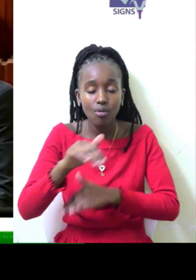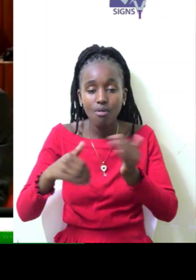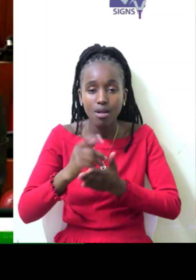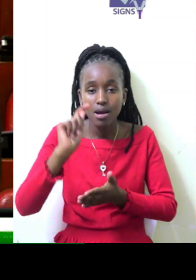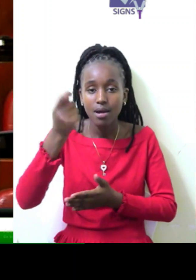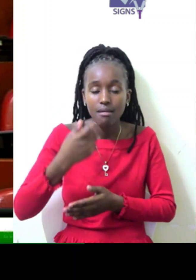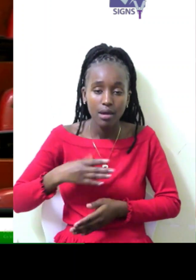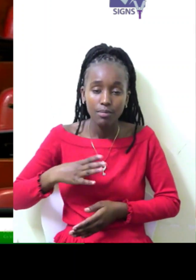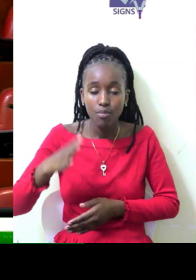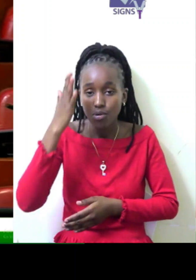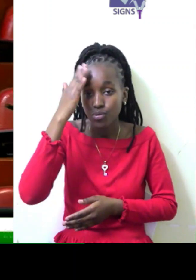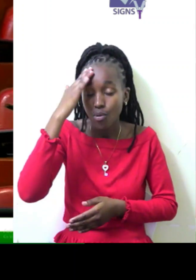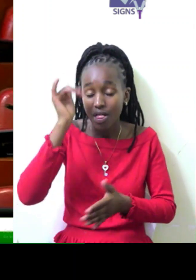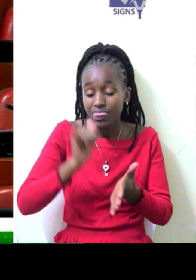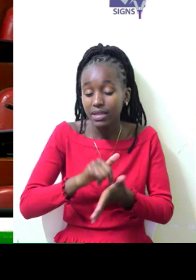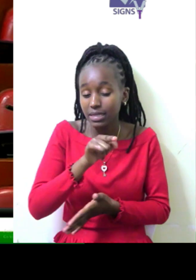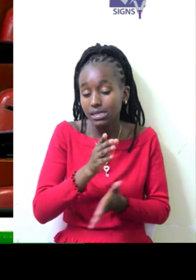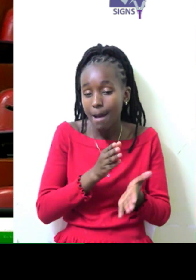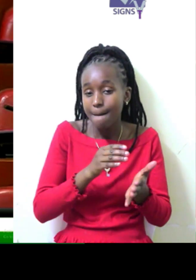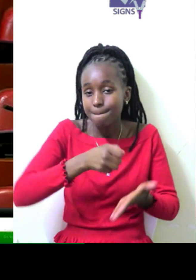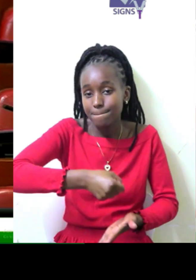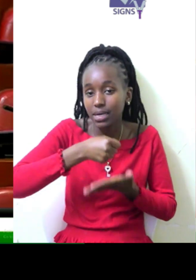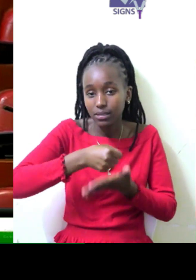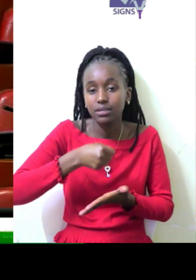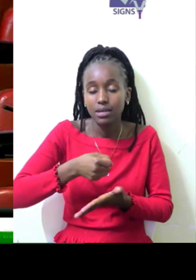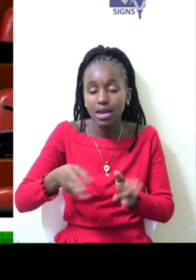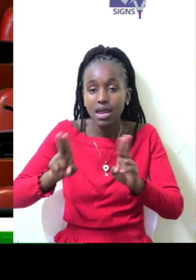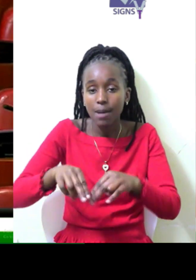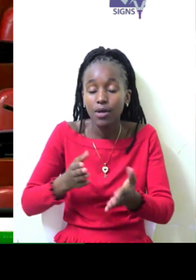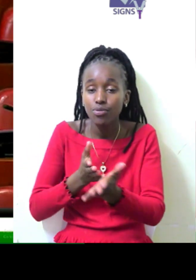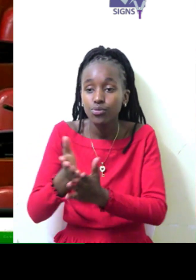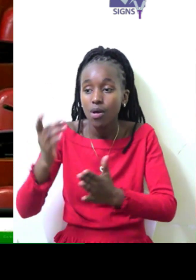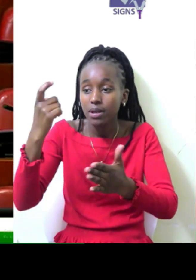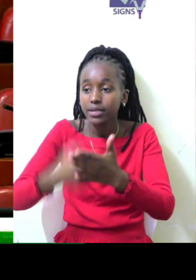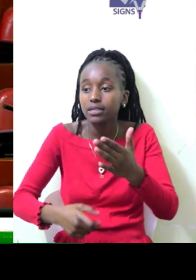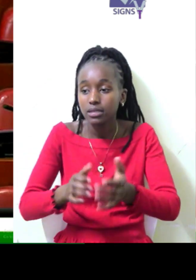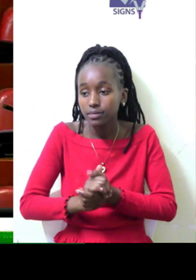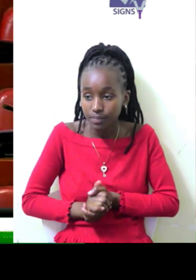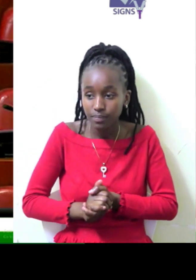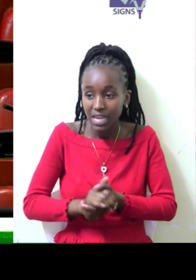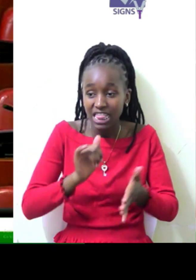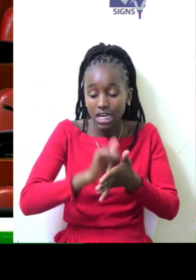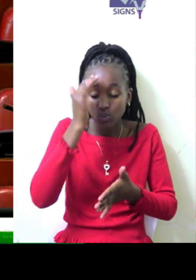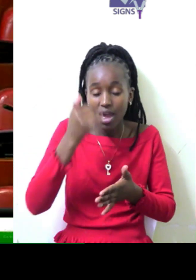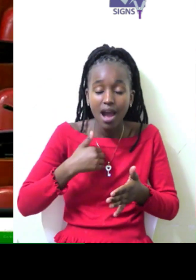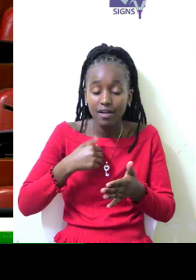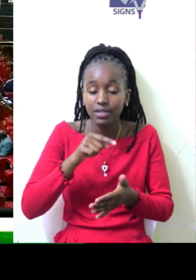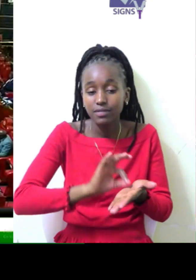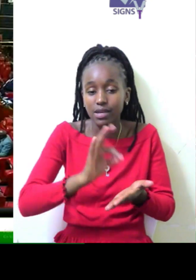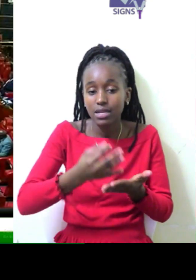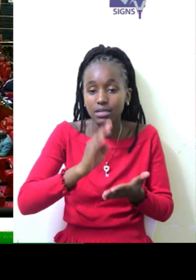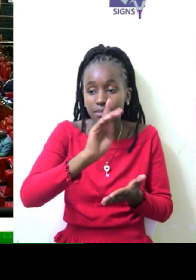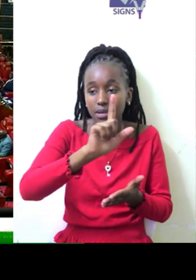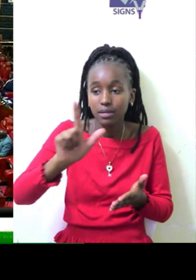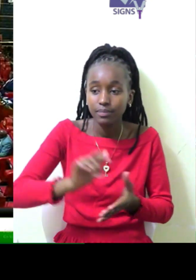budget is pushed through your taxes. And that is what the essence of this finance bill is all about. The budget...